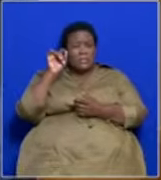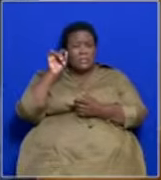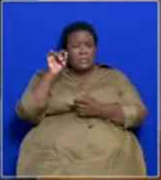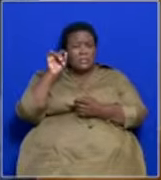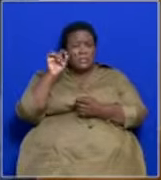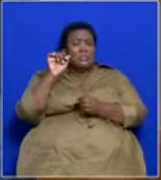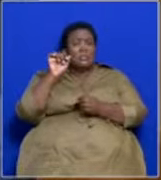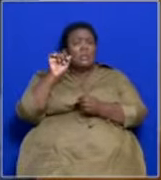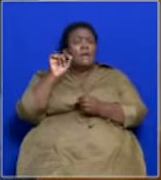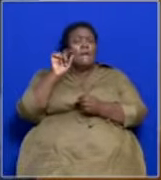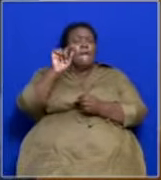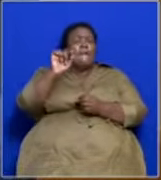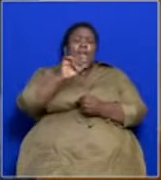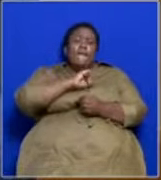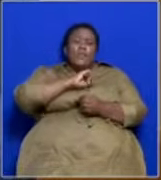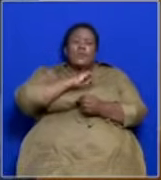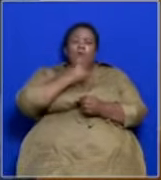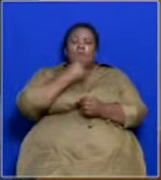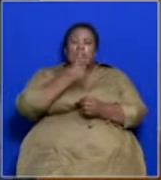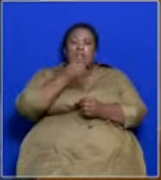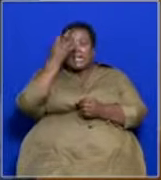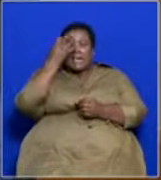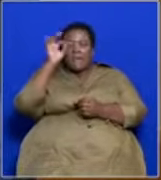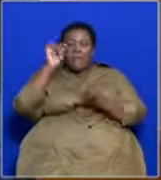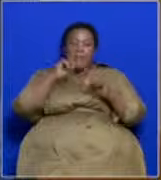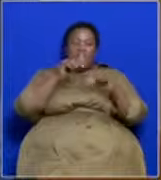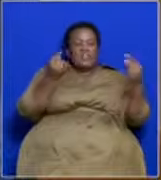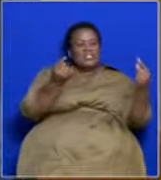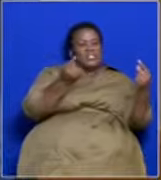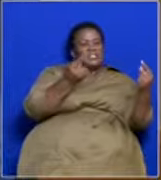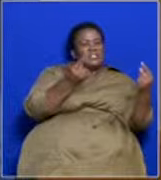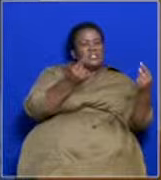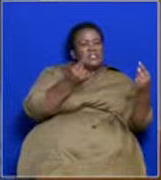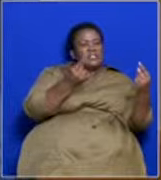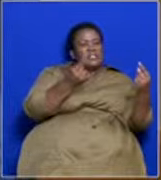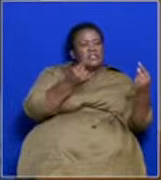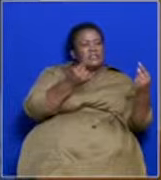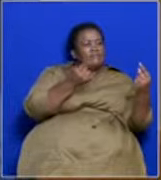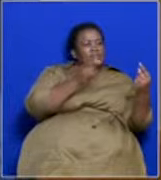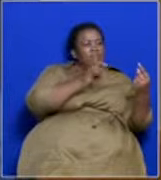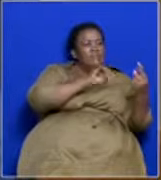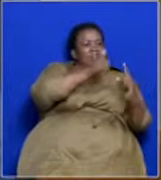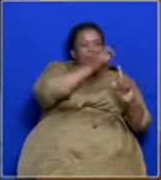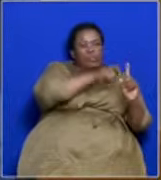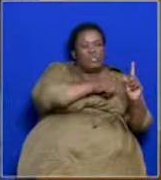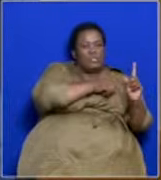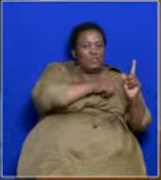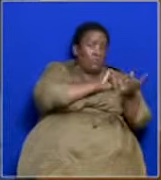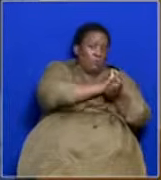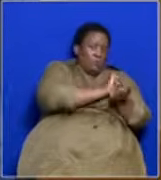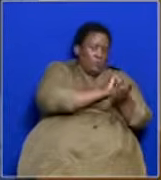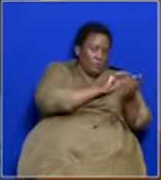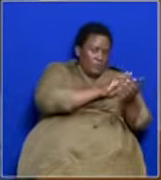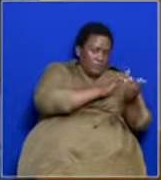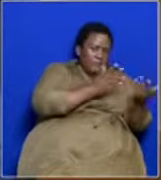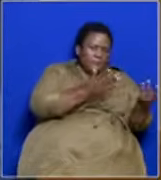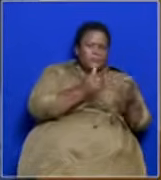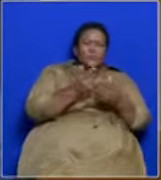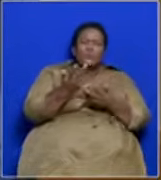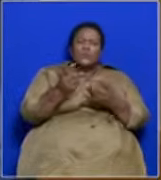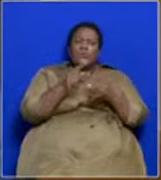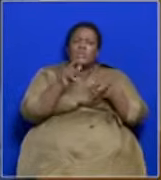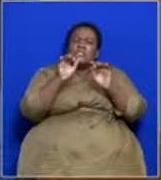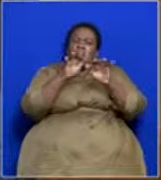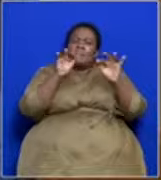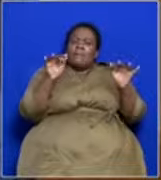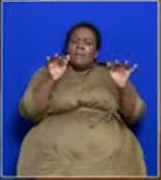whoever, with criminal matters. So it's a public interest issue. It's not